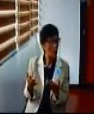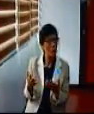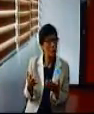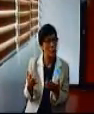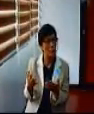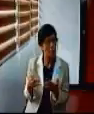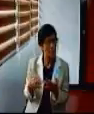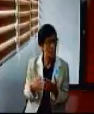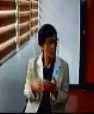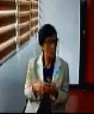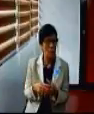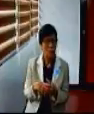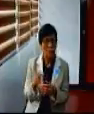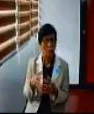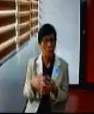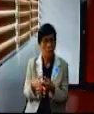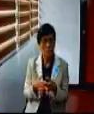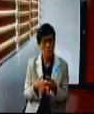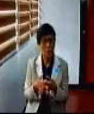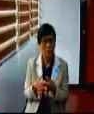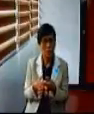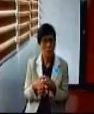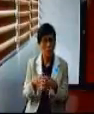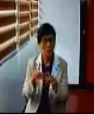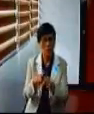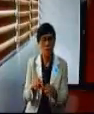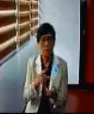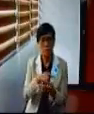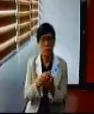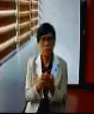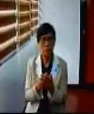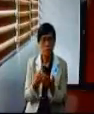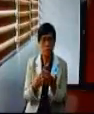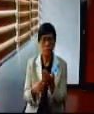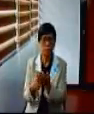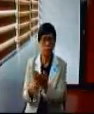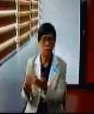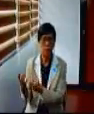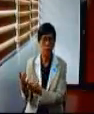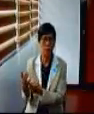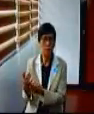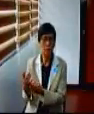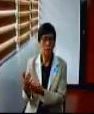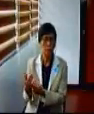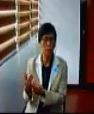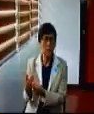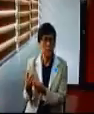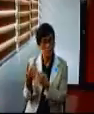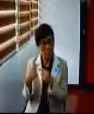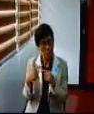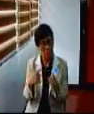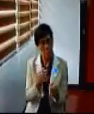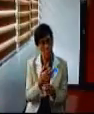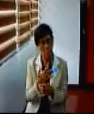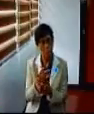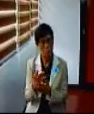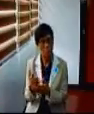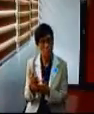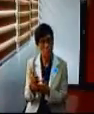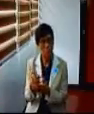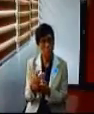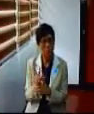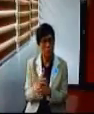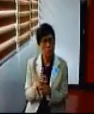in empty space. As part of the consultation to create guiding principles, and also since their endorsement by the Human Rights